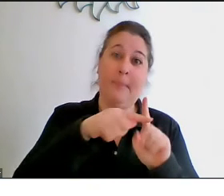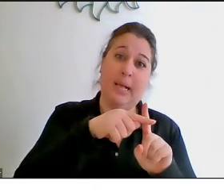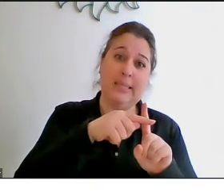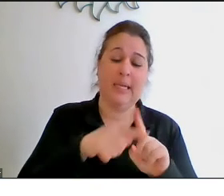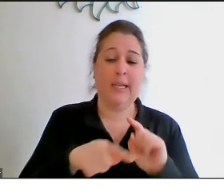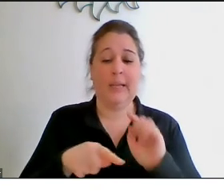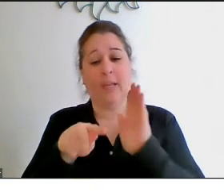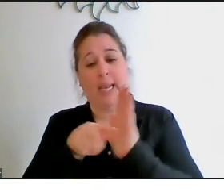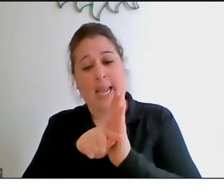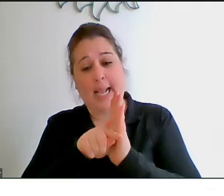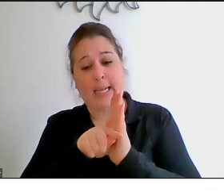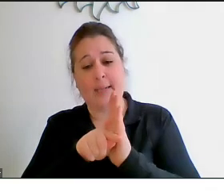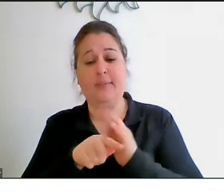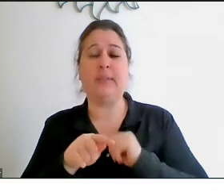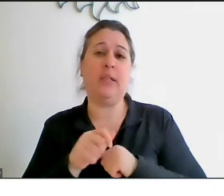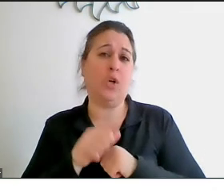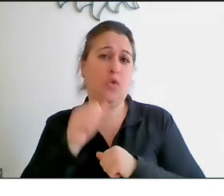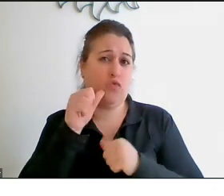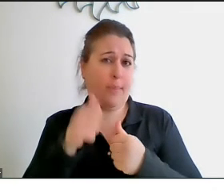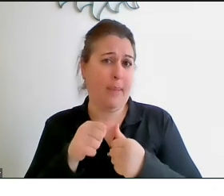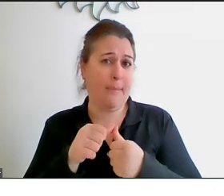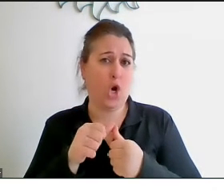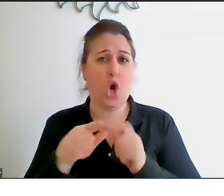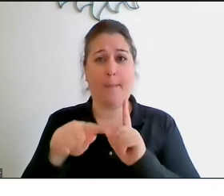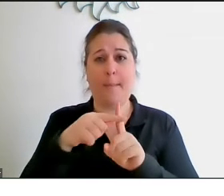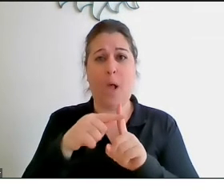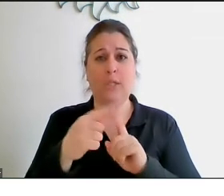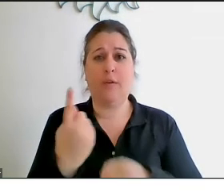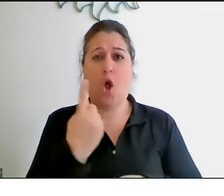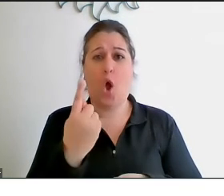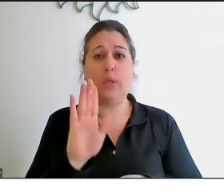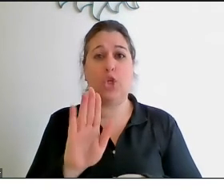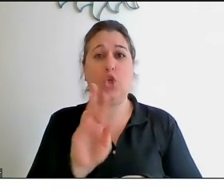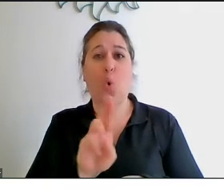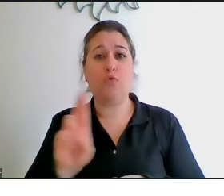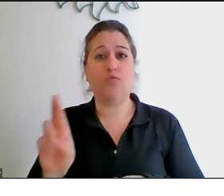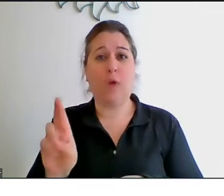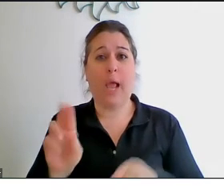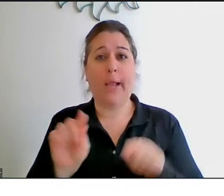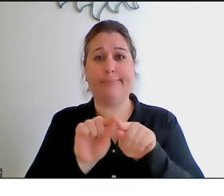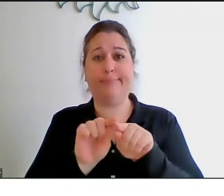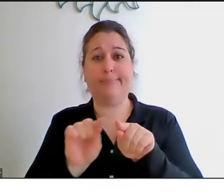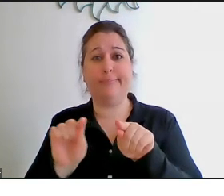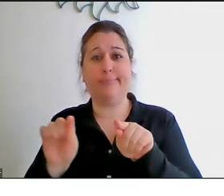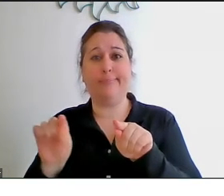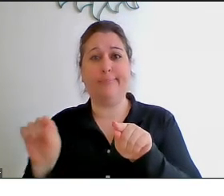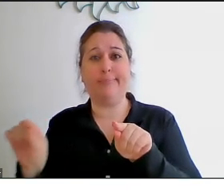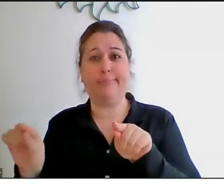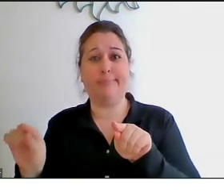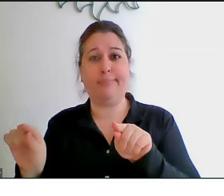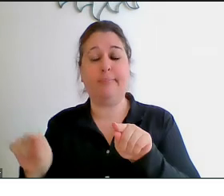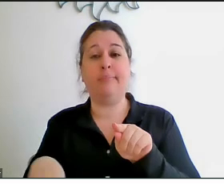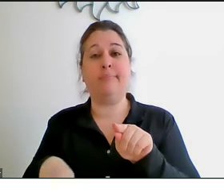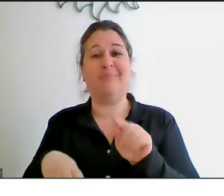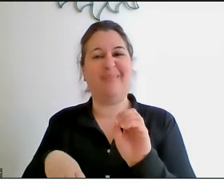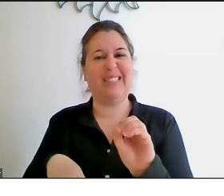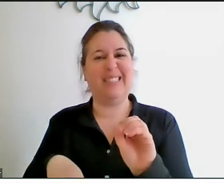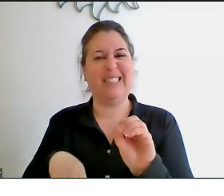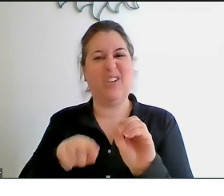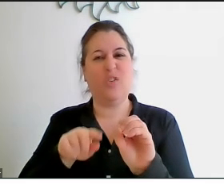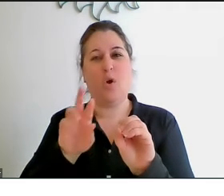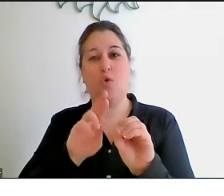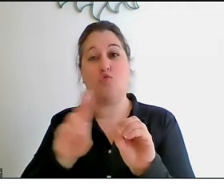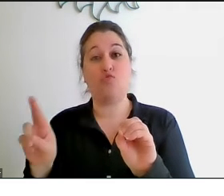positives and negatives. Well, this is just reminding you that positives are always to the right and negatives are always to the